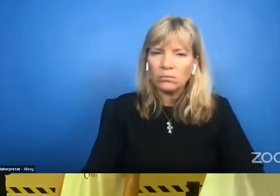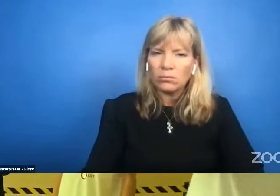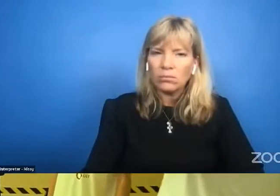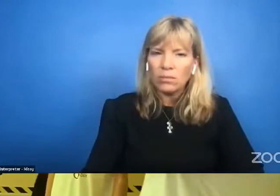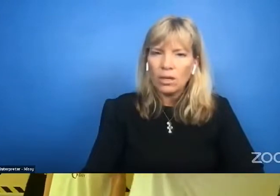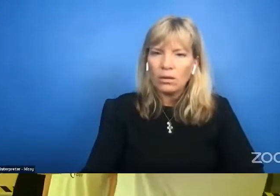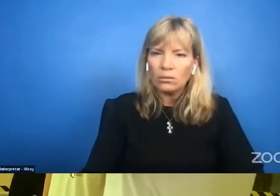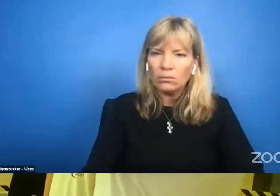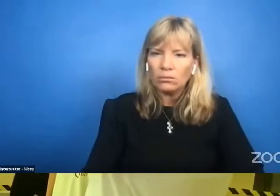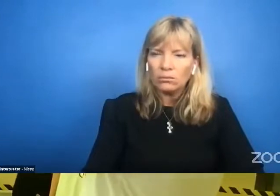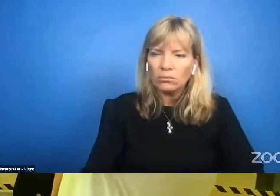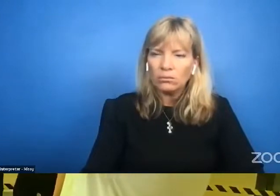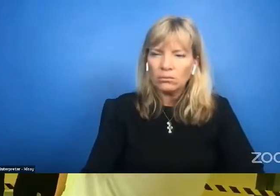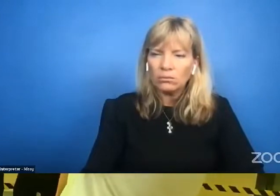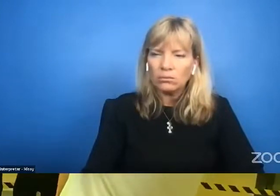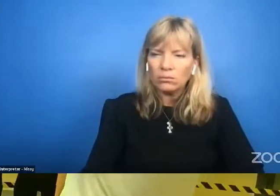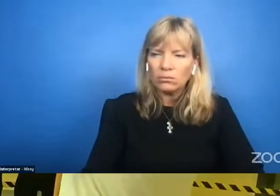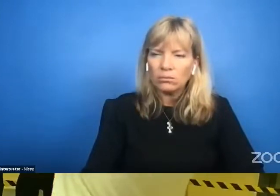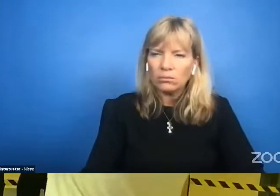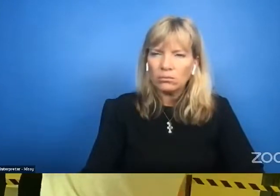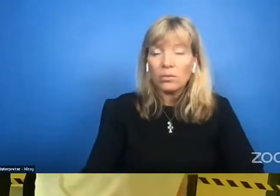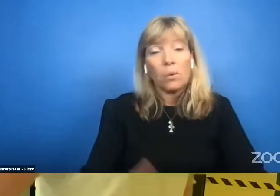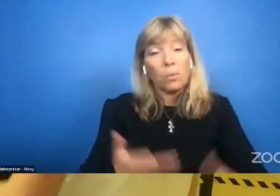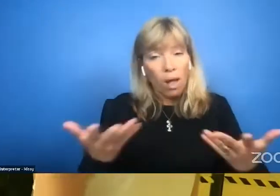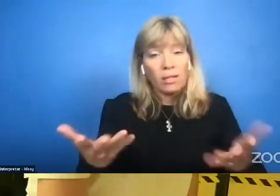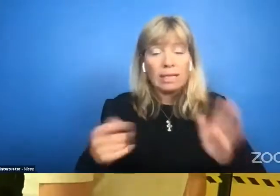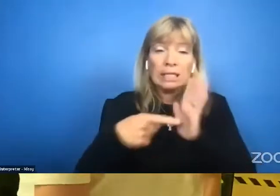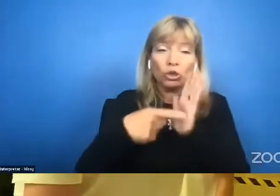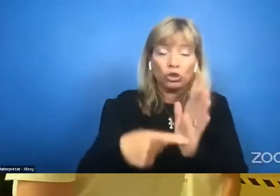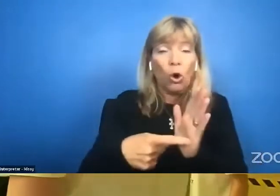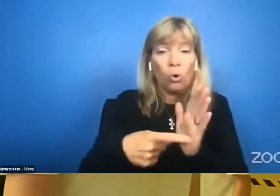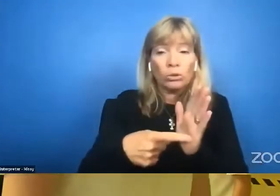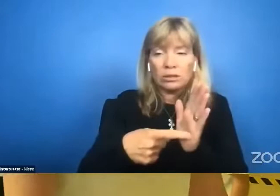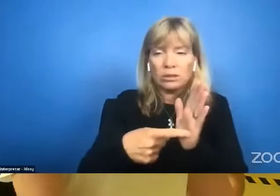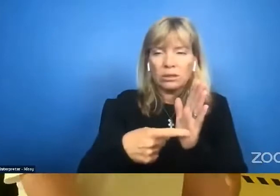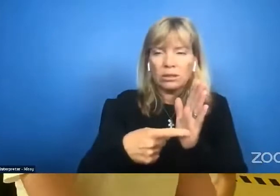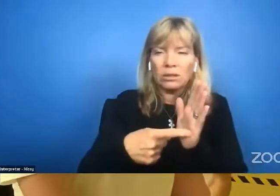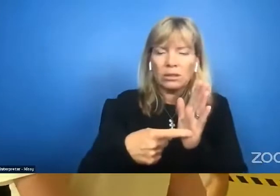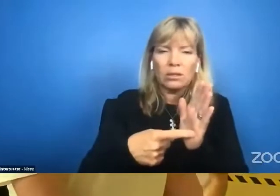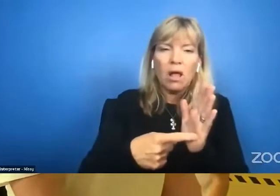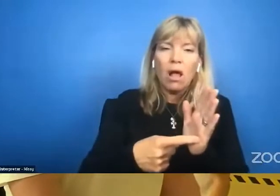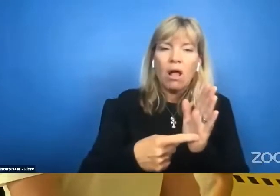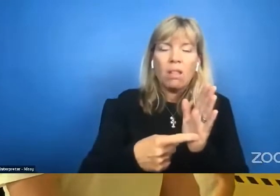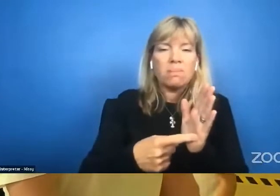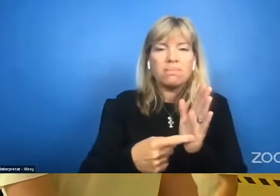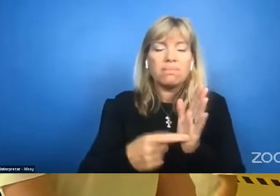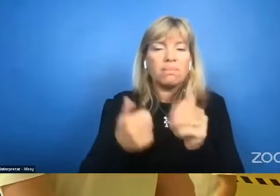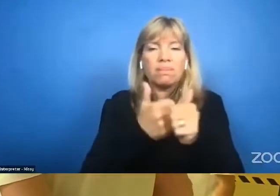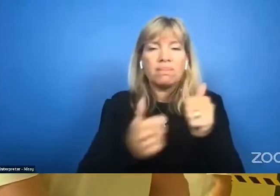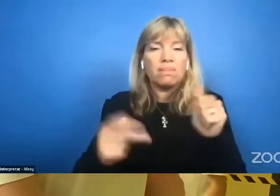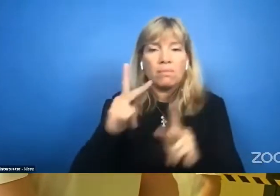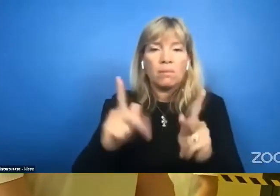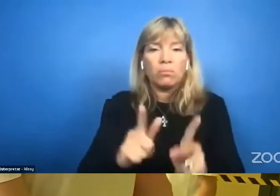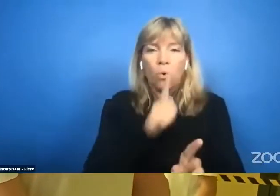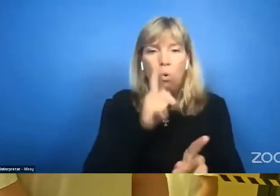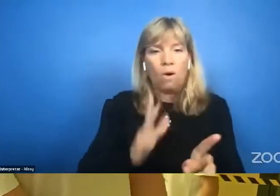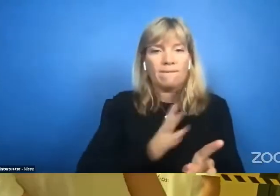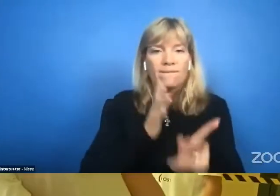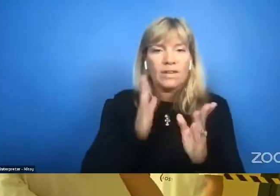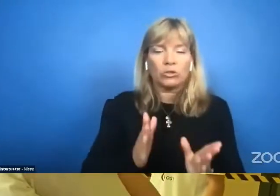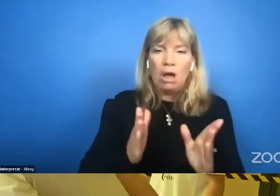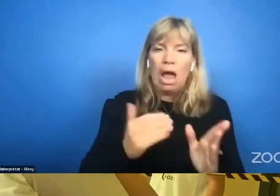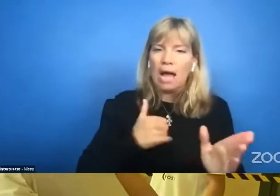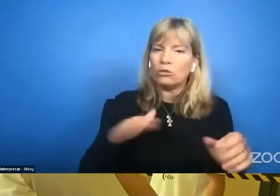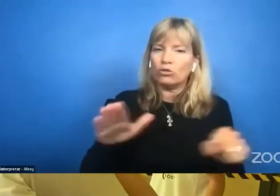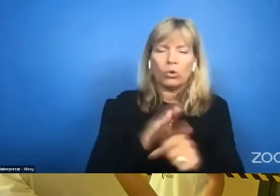Well, he shows the officials that he's got control of the chair on the stairs with a complete stop. There's the last